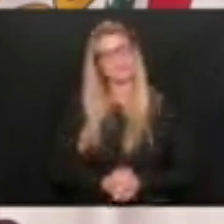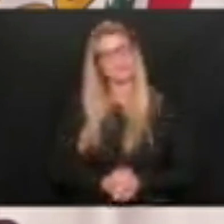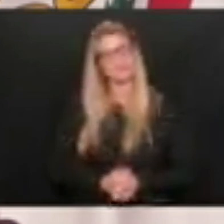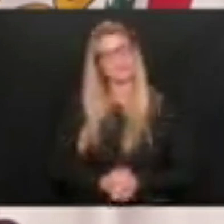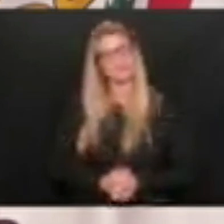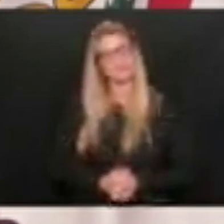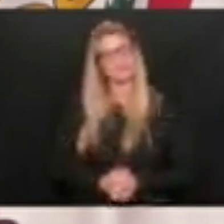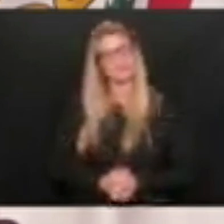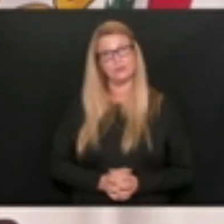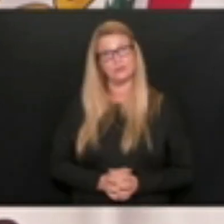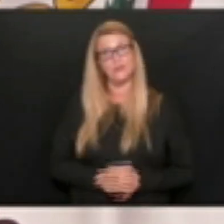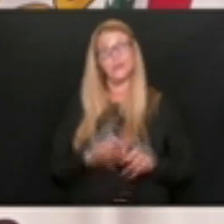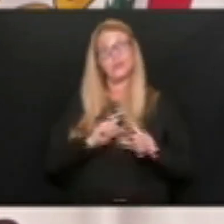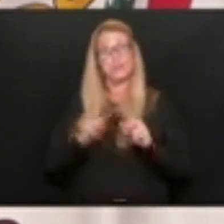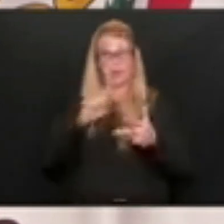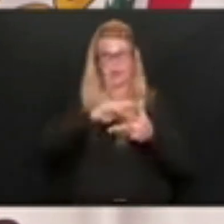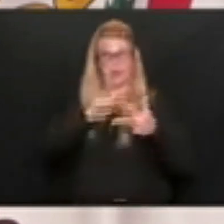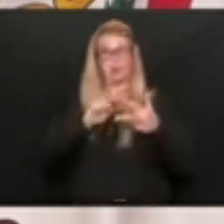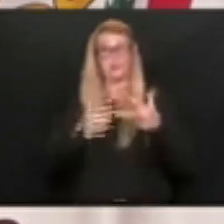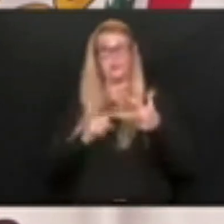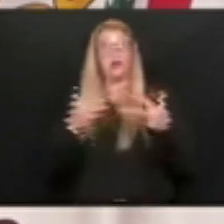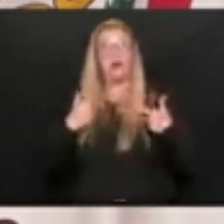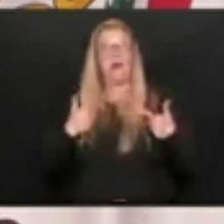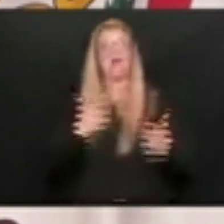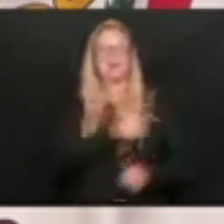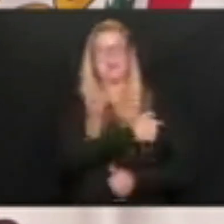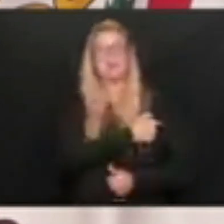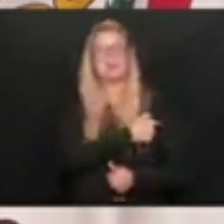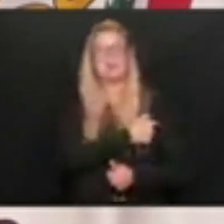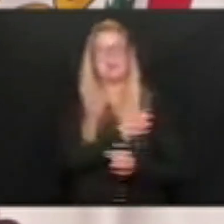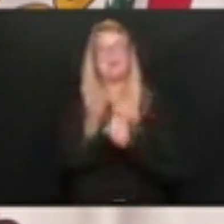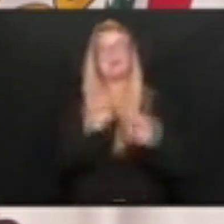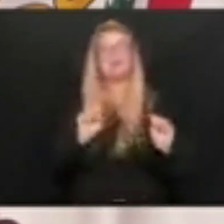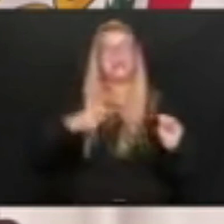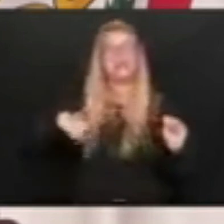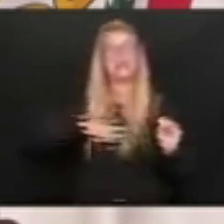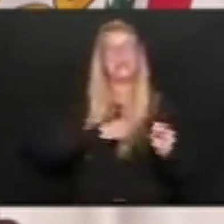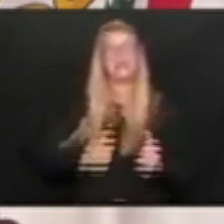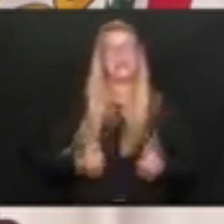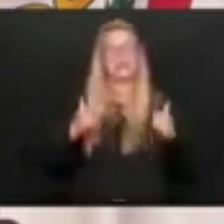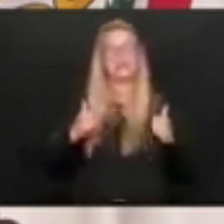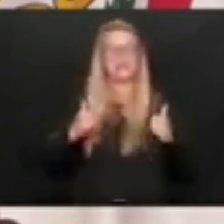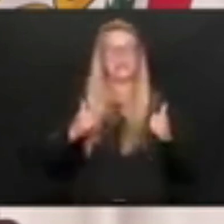We had the vaccines. It saved our lives, I'm sure.